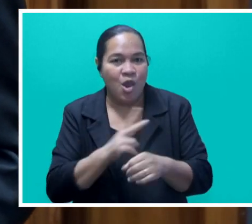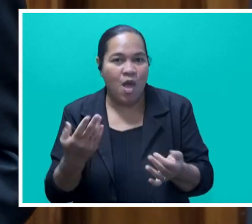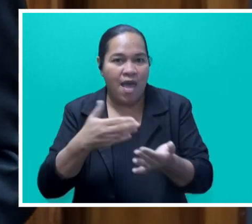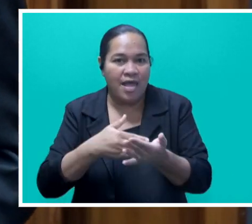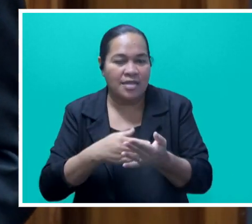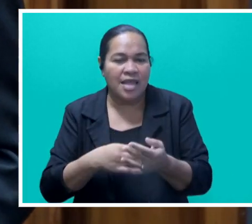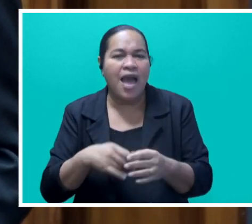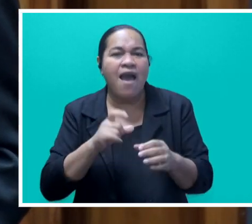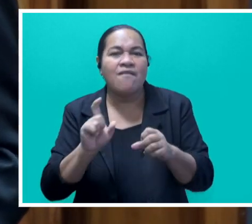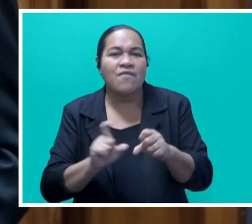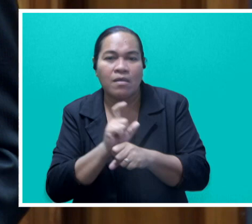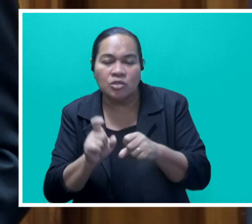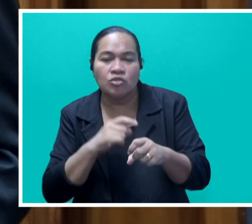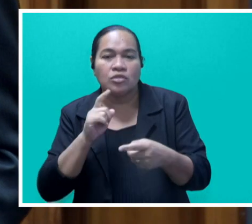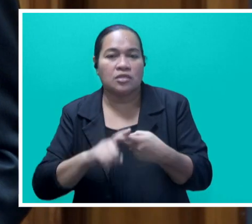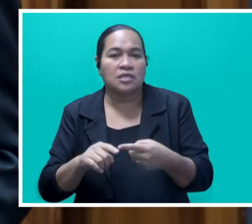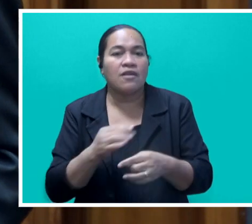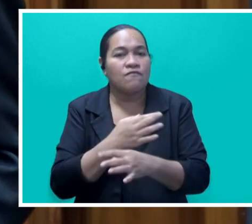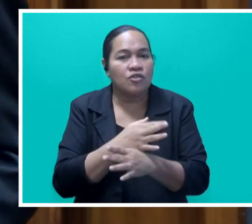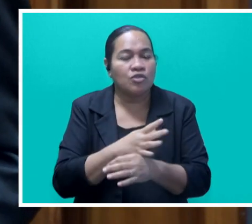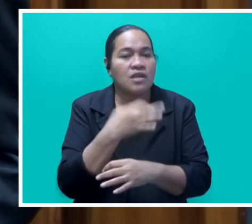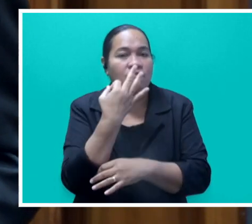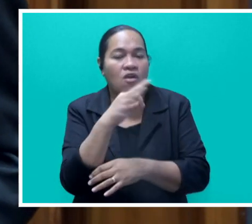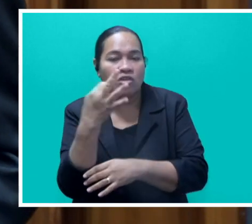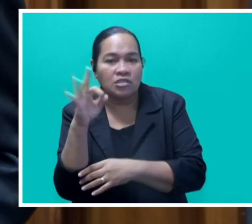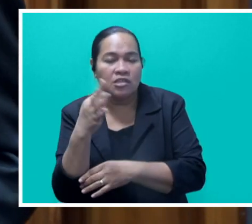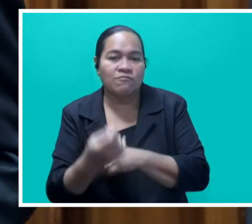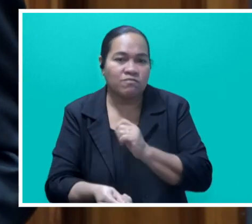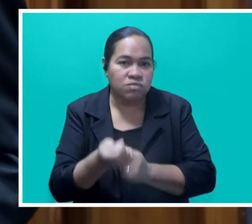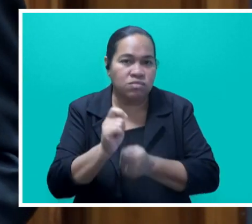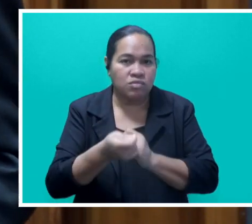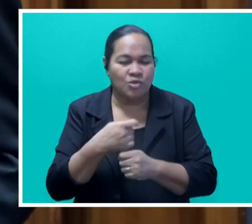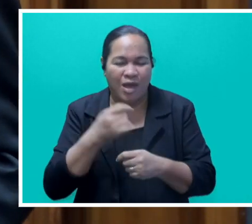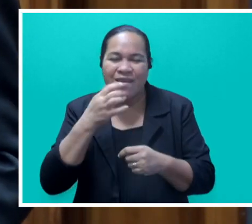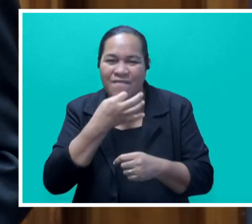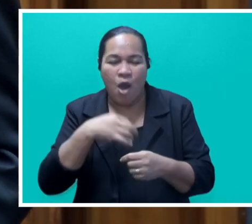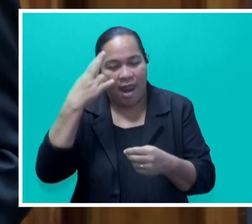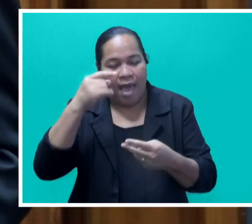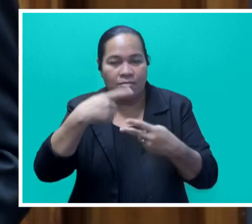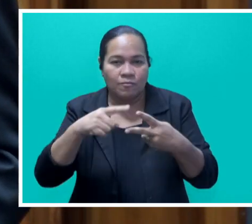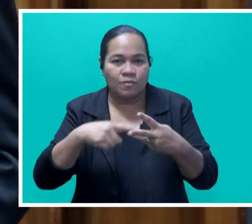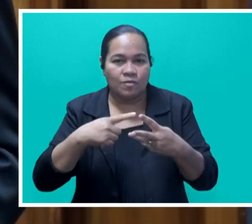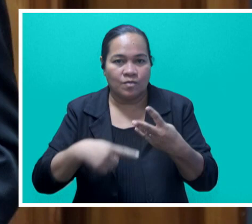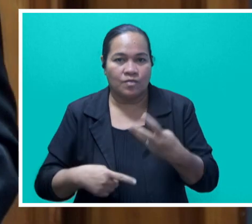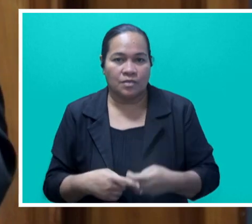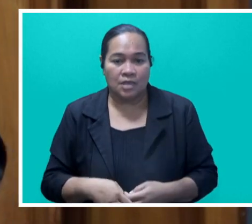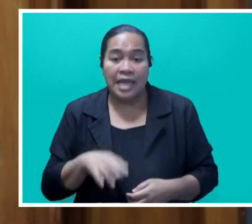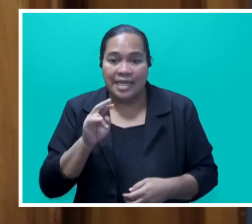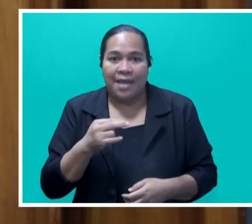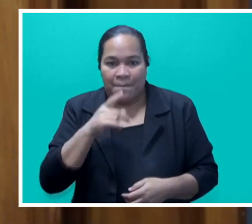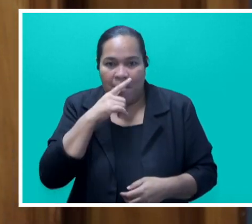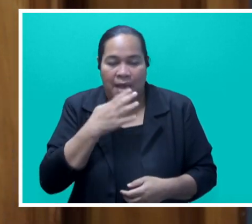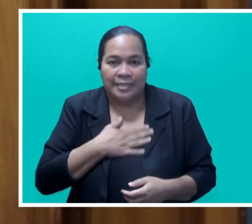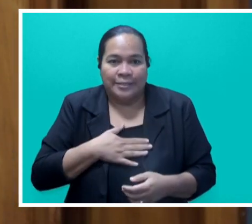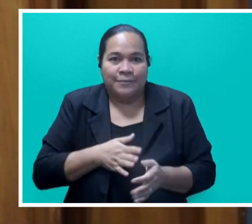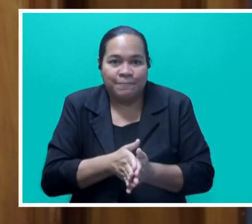pharmaceuticals, fisheries, forestries, and the ICT sector, just to name a few. There is a renewed interest